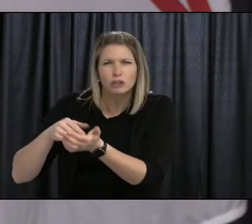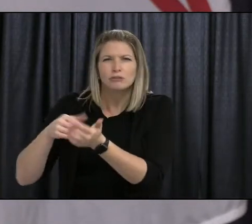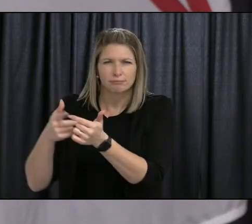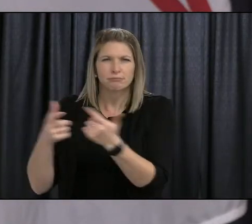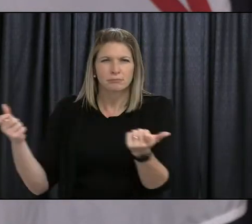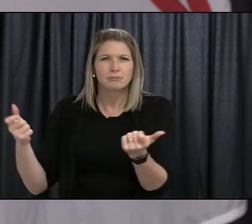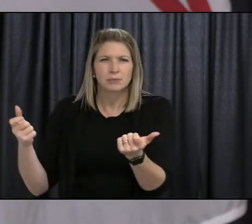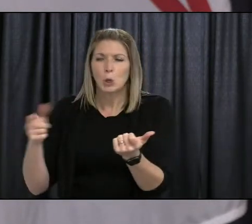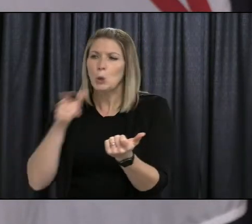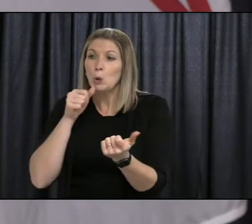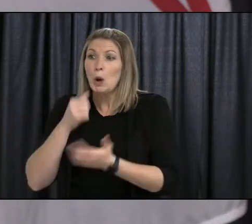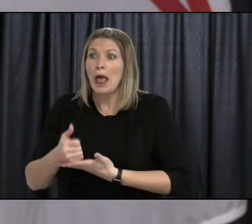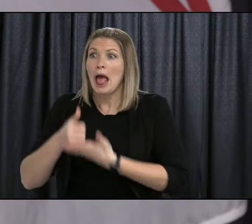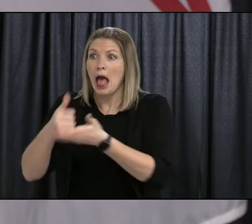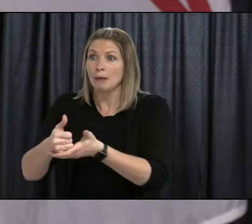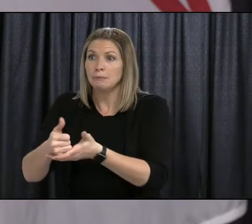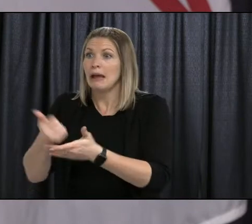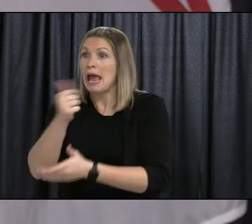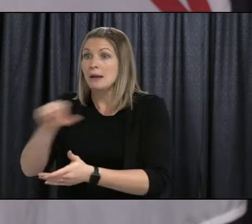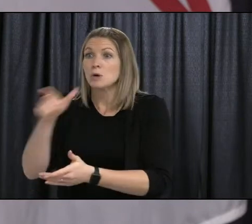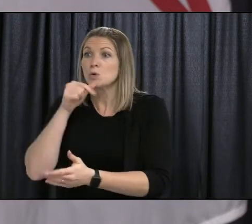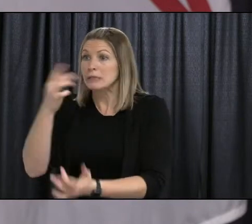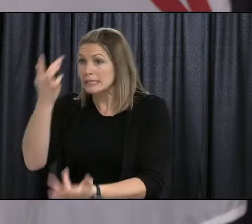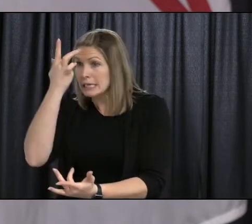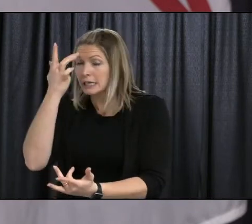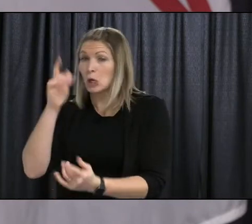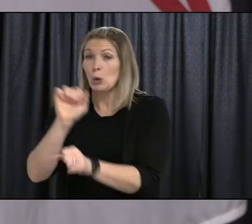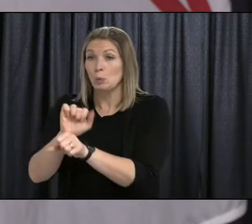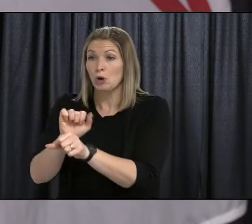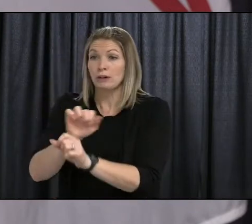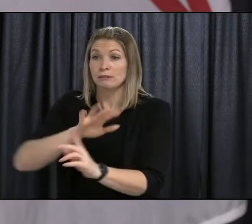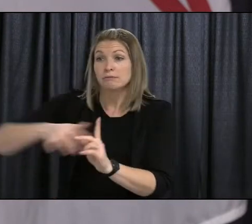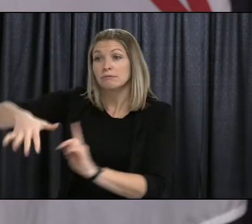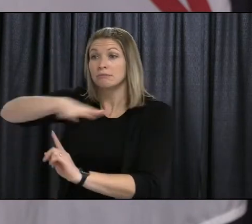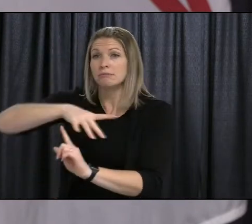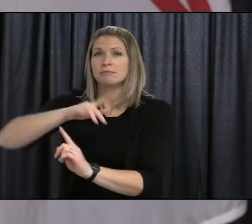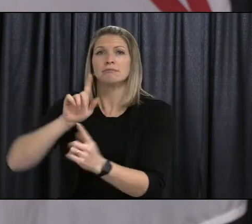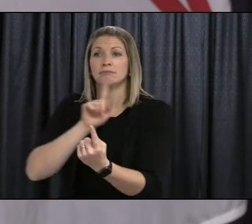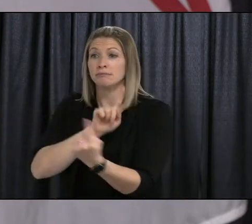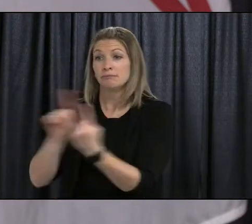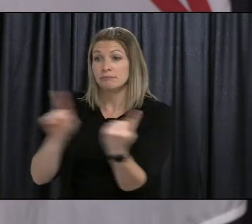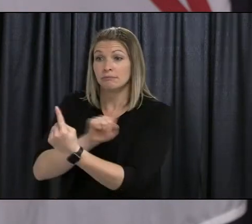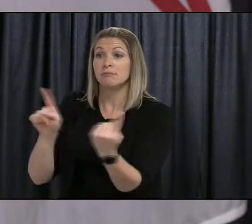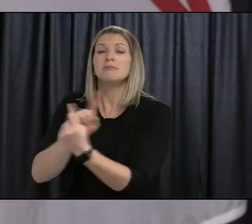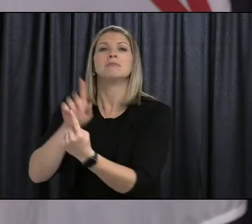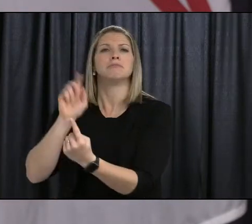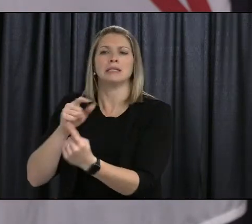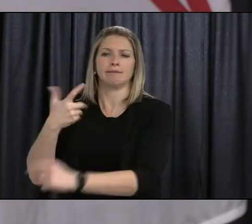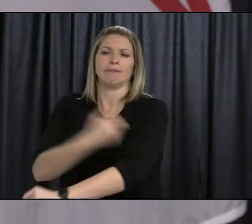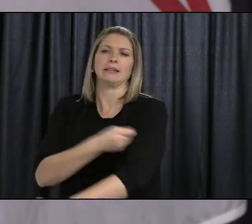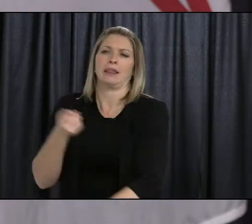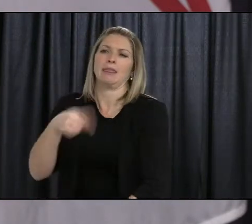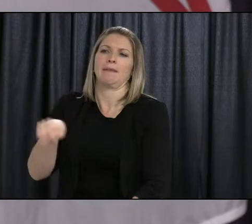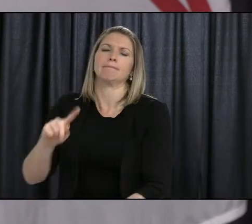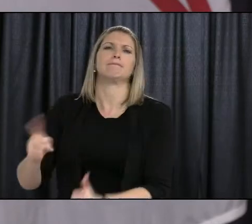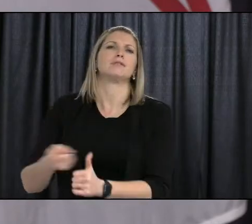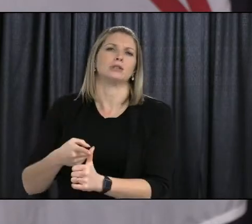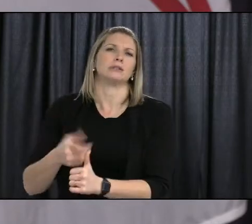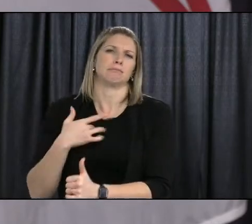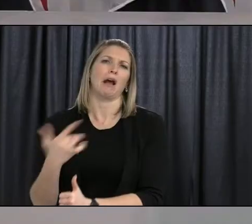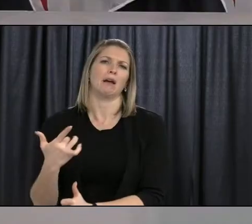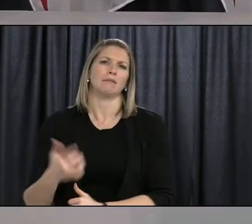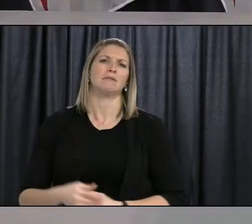response to COVID, are working in, directly in the COVID response. Sorry.